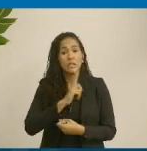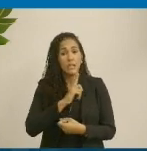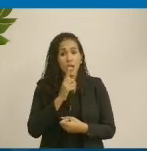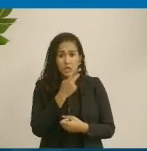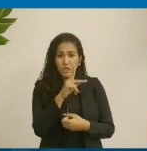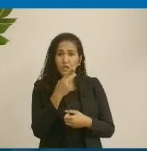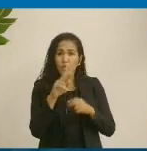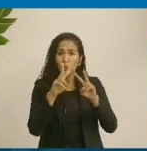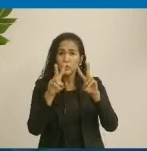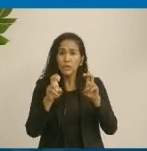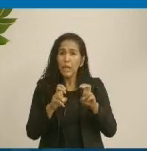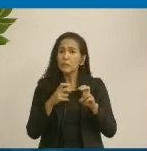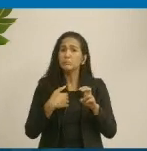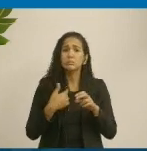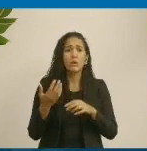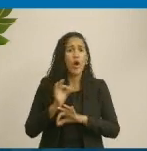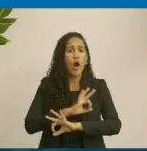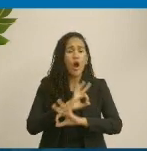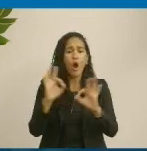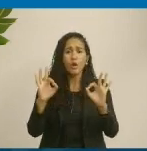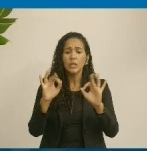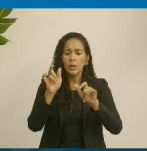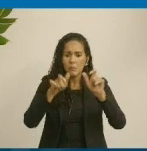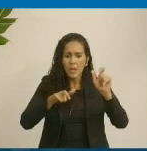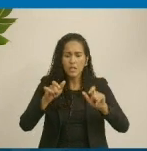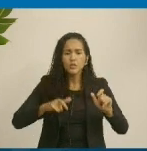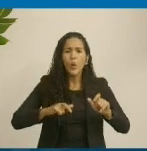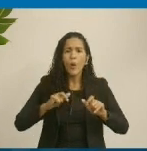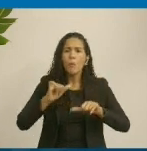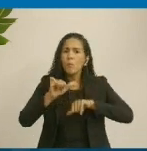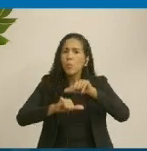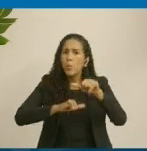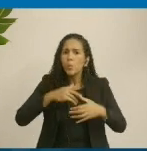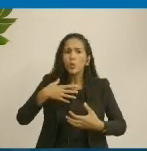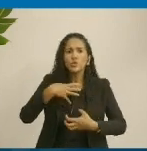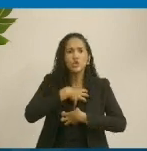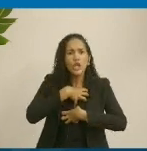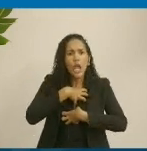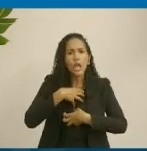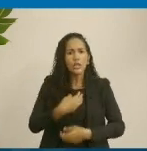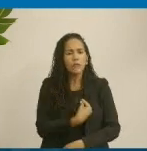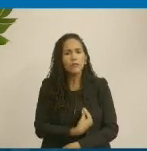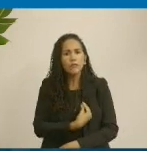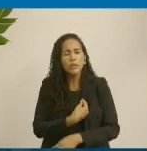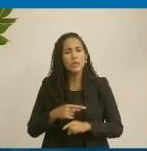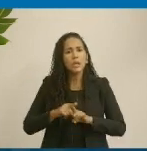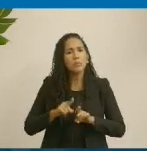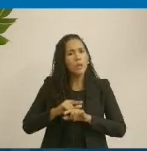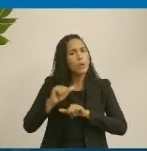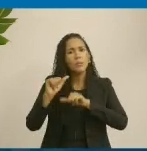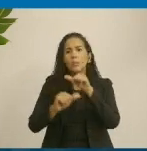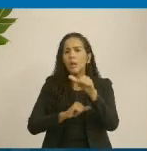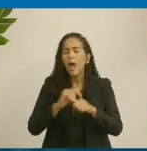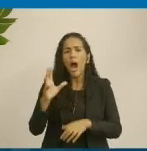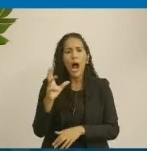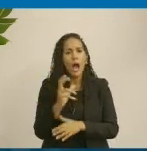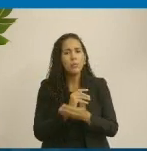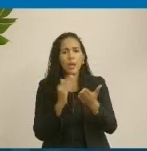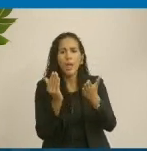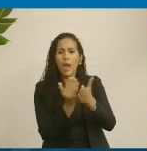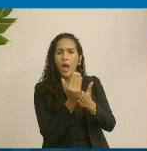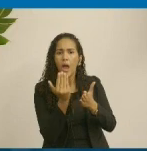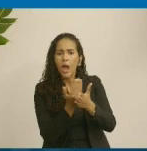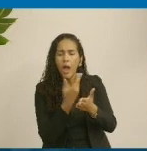how life is better and continue doing it. So I really like how you put in both the brochure and what I'm sure is the app and the gamification,